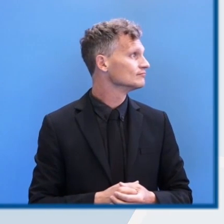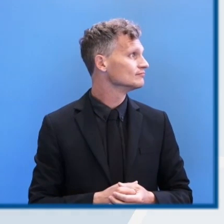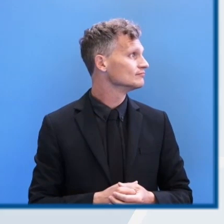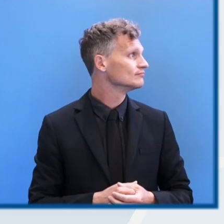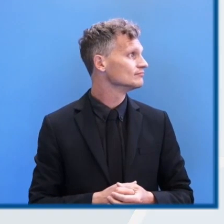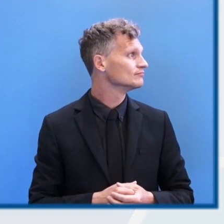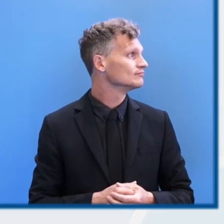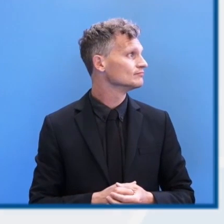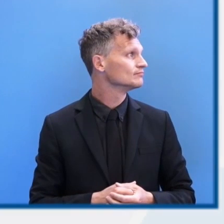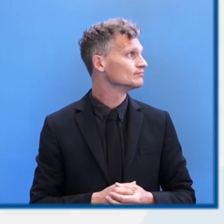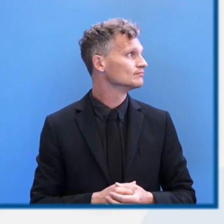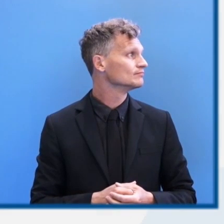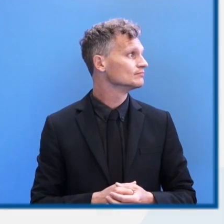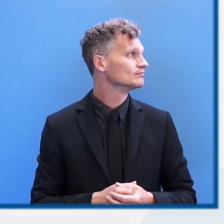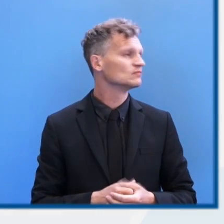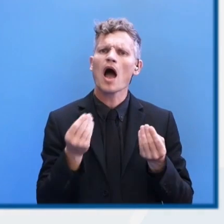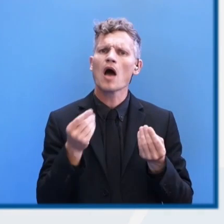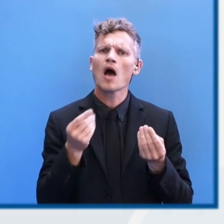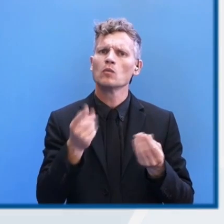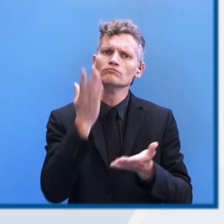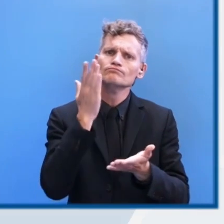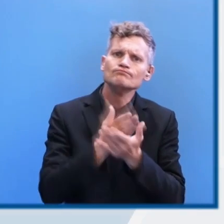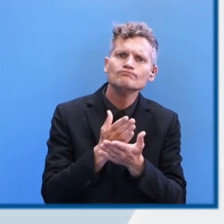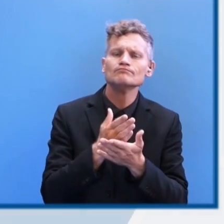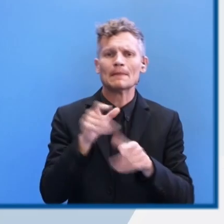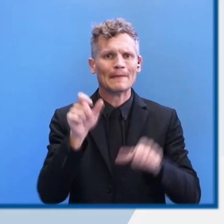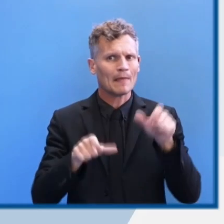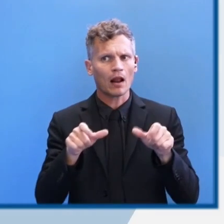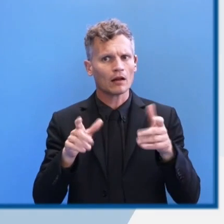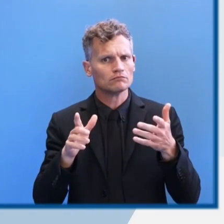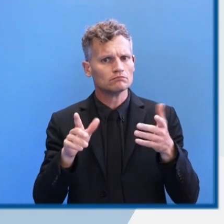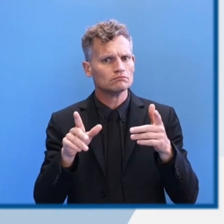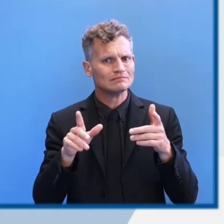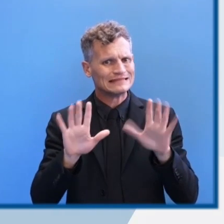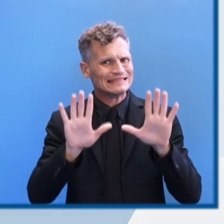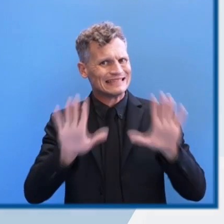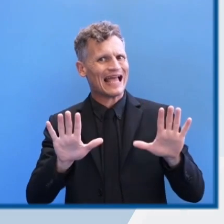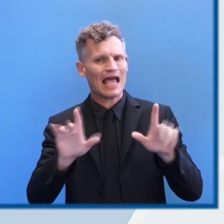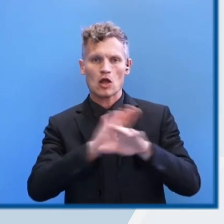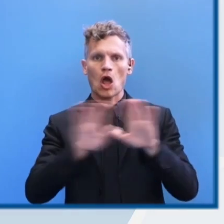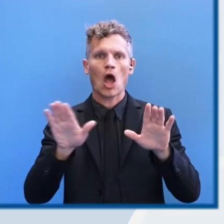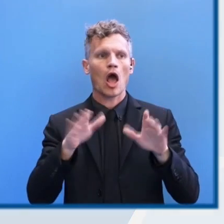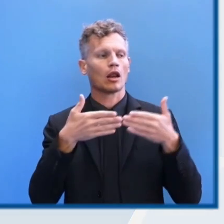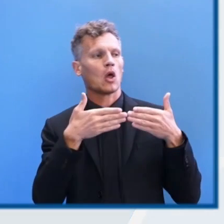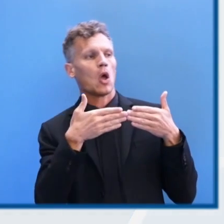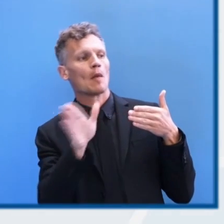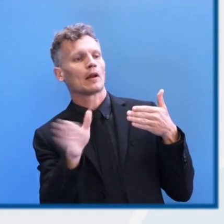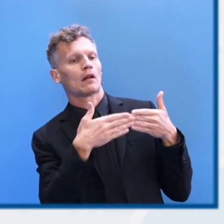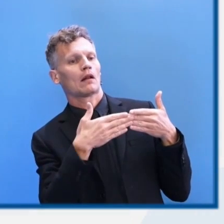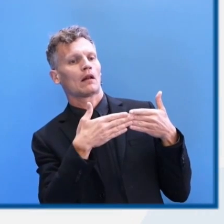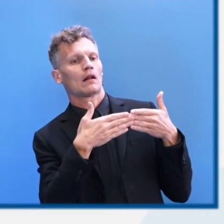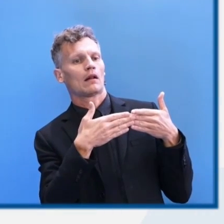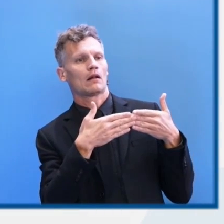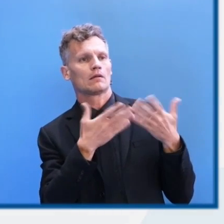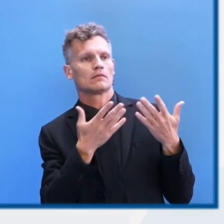on from one government position to another or an NGO changes? How do we keep silos broken? Peter, over to you.